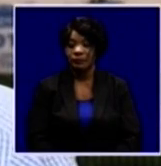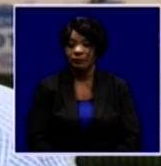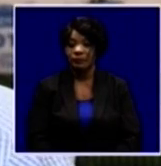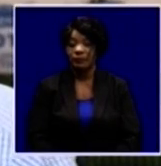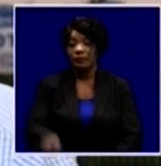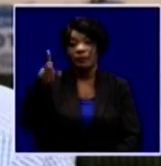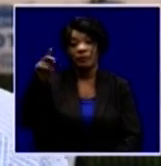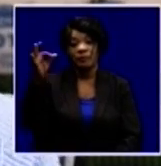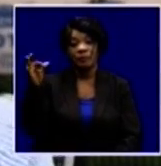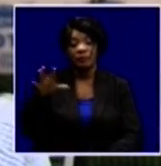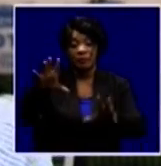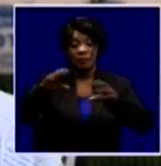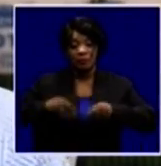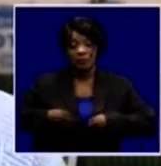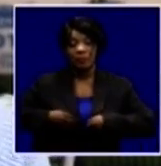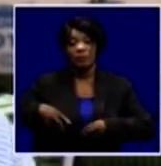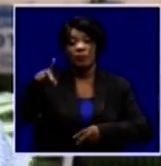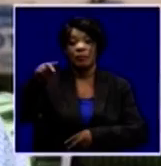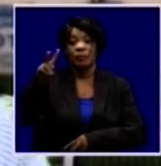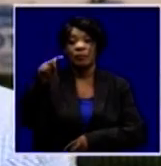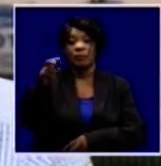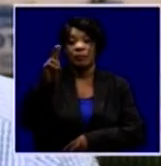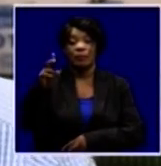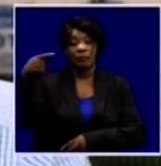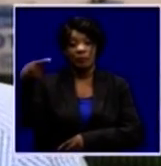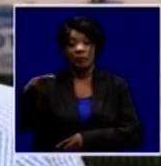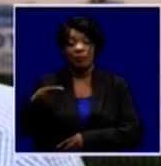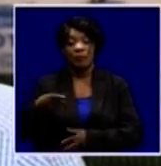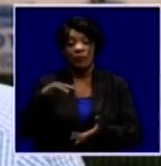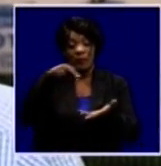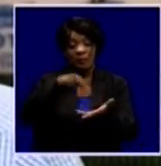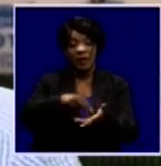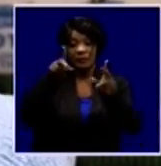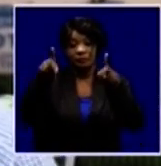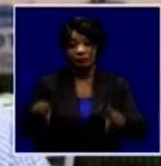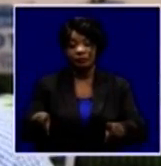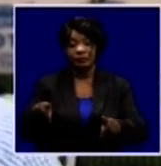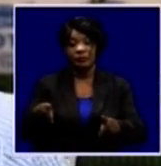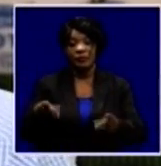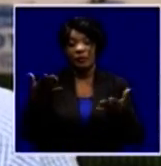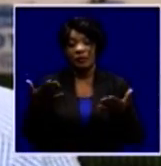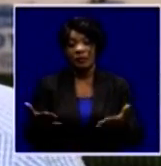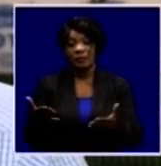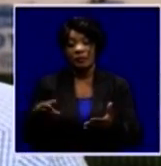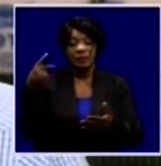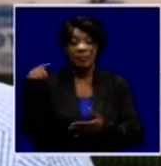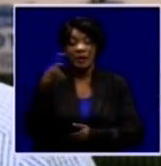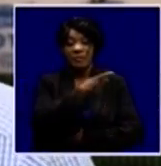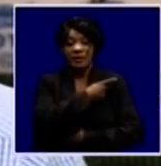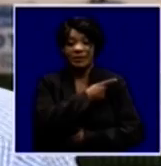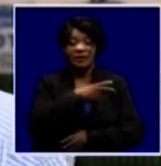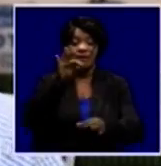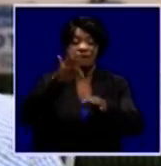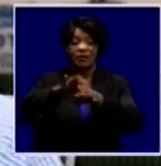The Patriotic Front adopts Godwin Putu as its candidate for the November 20th Mangango parliamentary